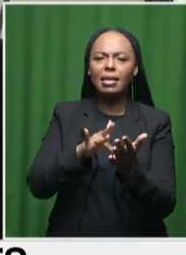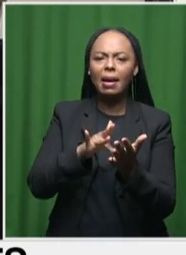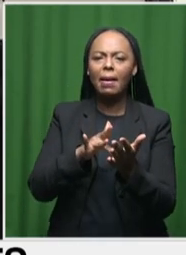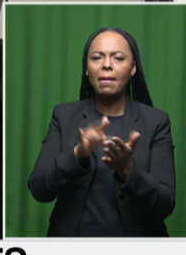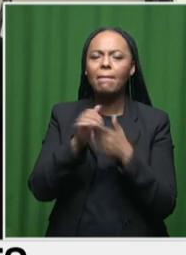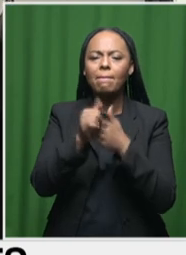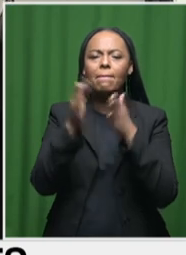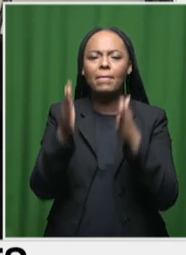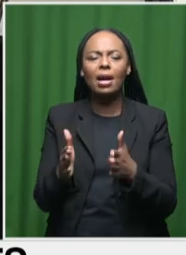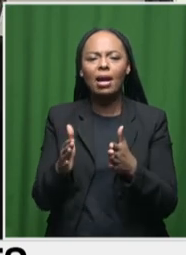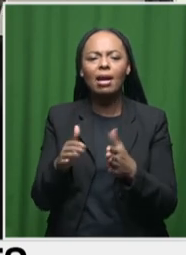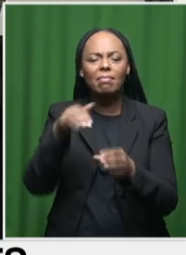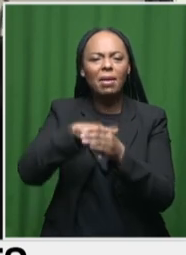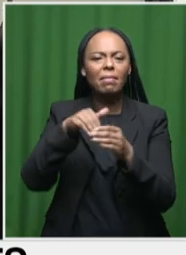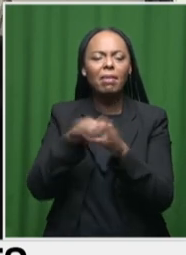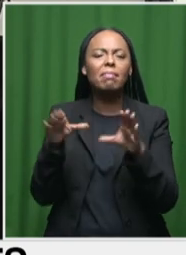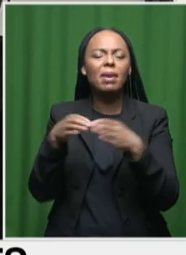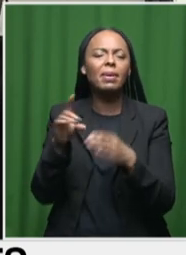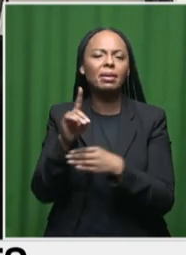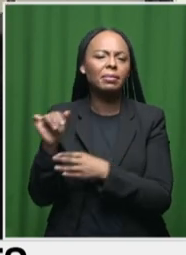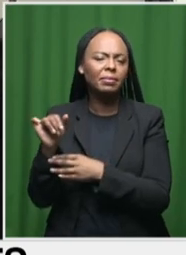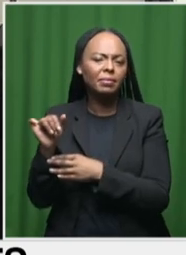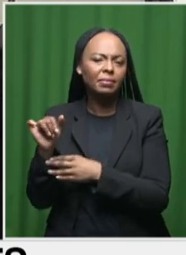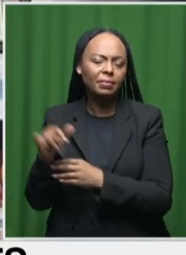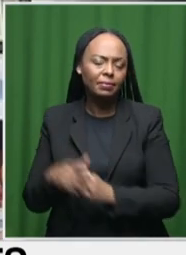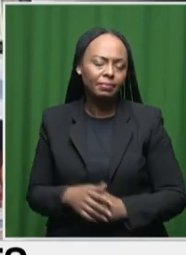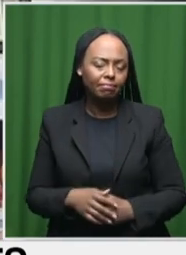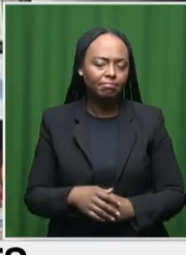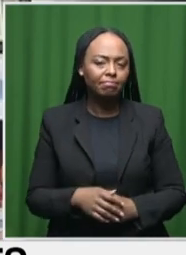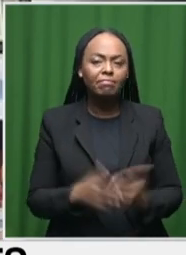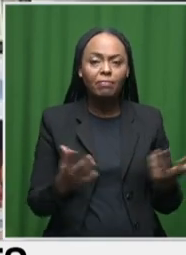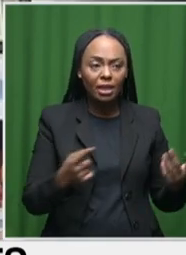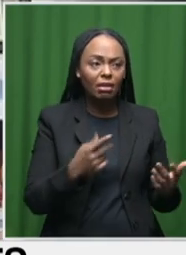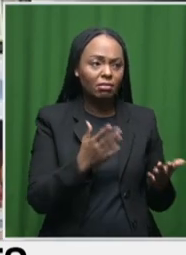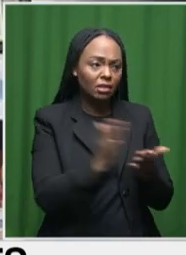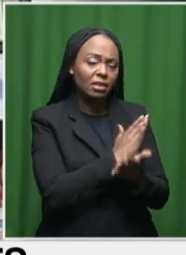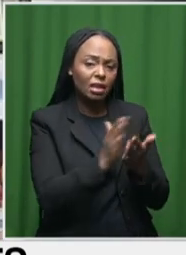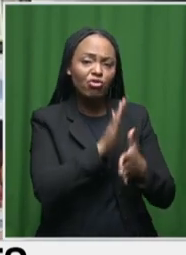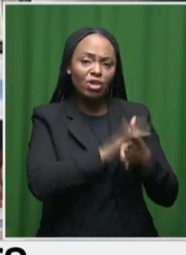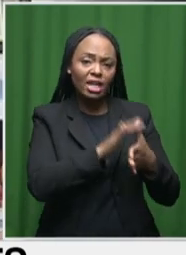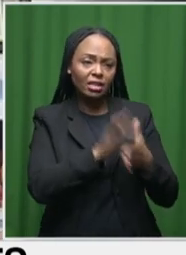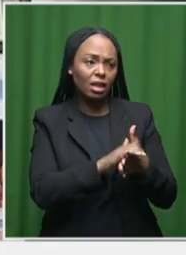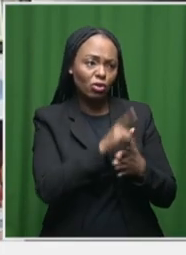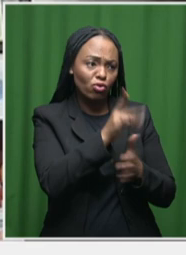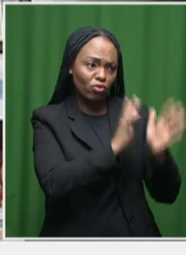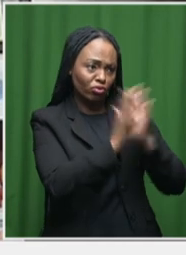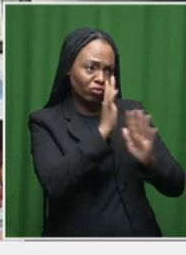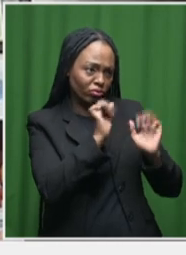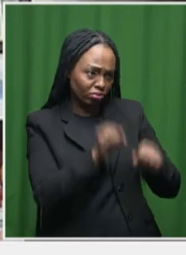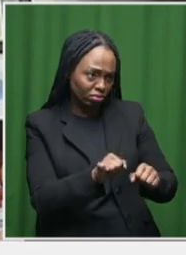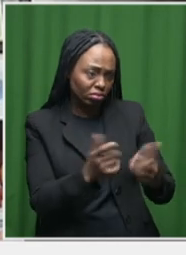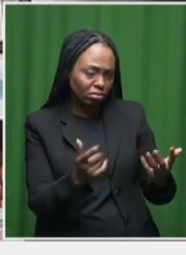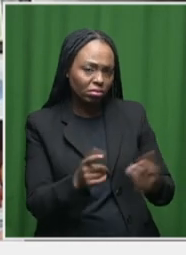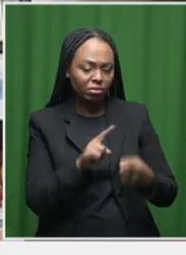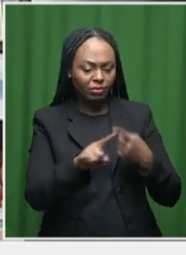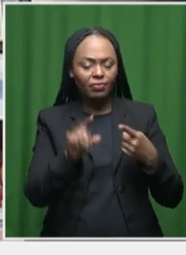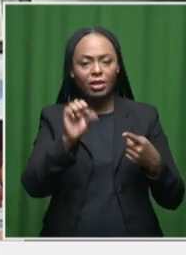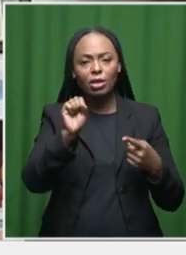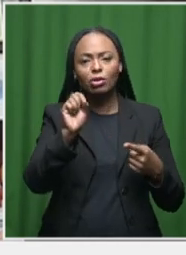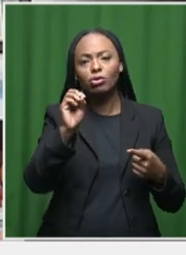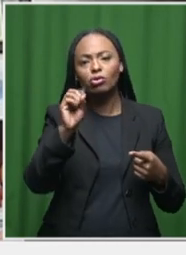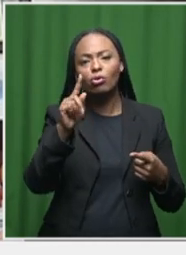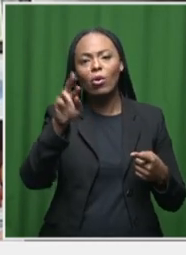party. Well, you see, you said some, and I think that's the point. I mean, we have, for example, Solly Malatsi, who is